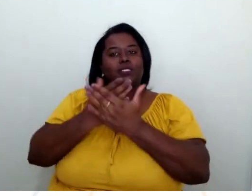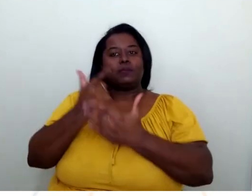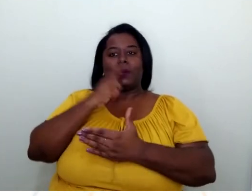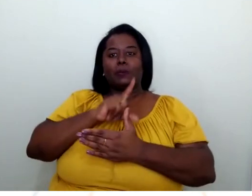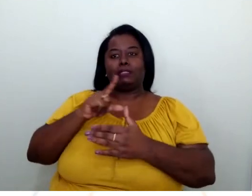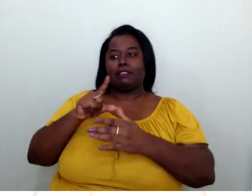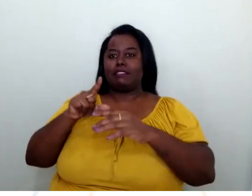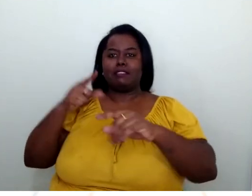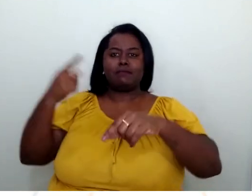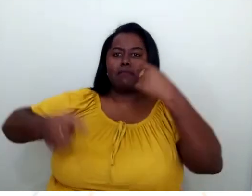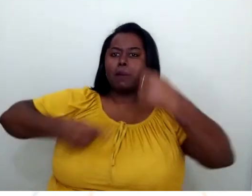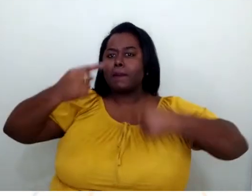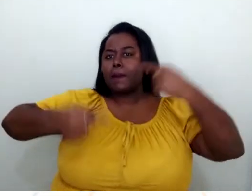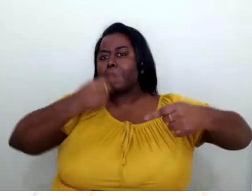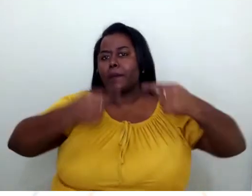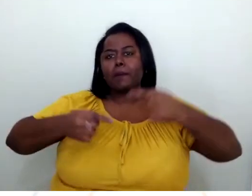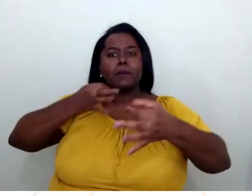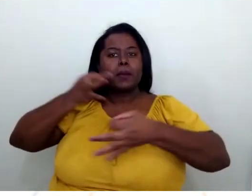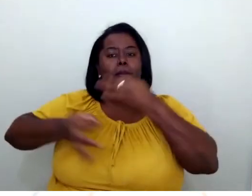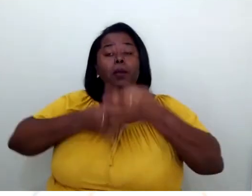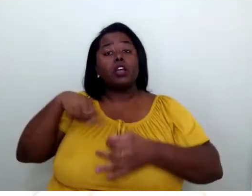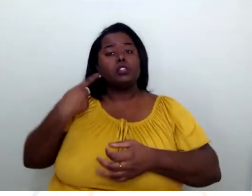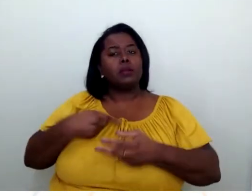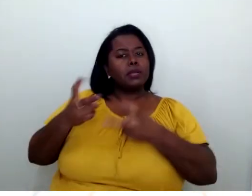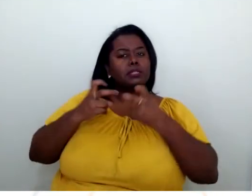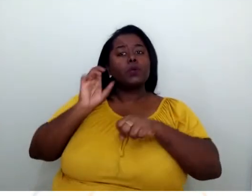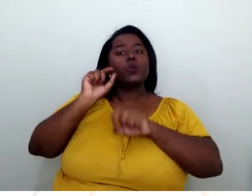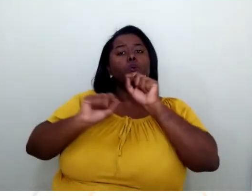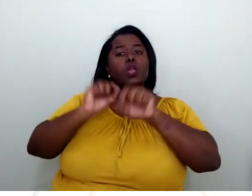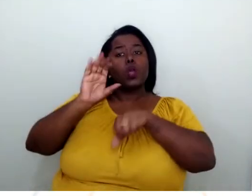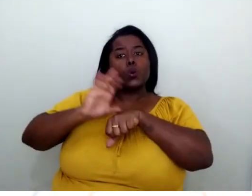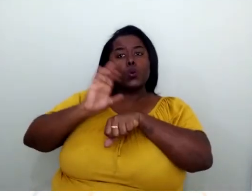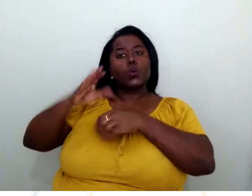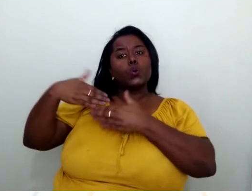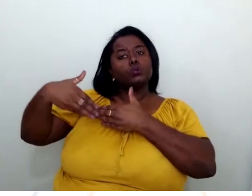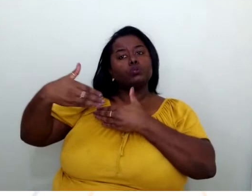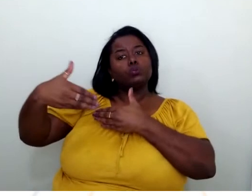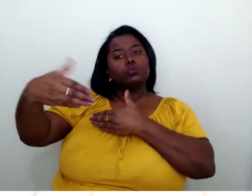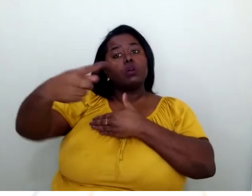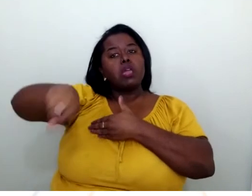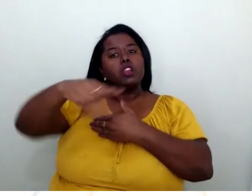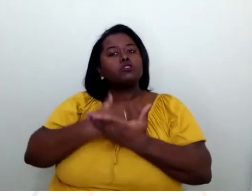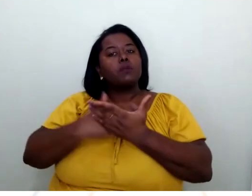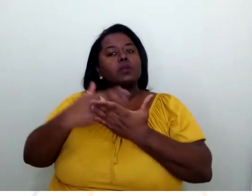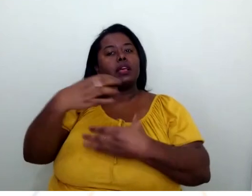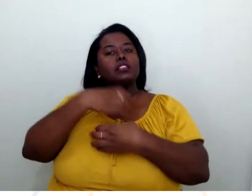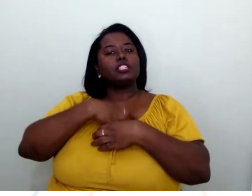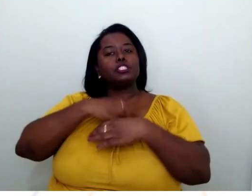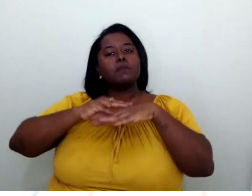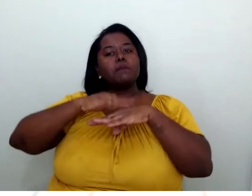And again, by feeling comfortable, I start to listen to the feedback, the comments that other students